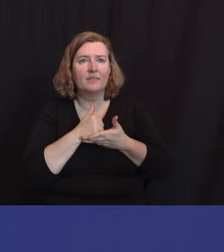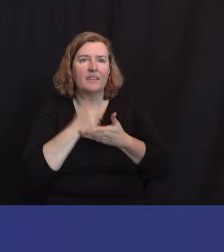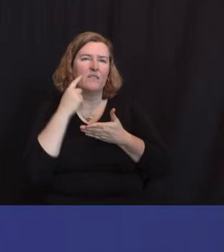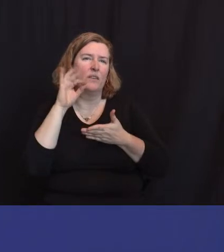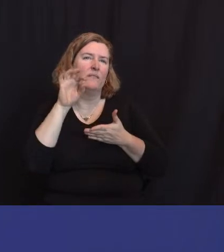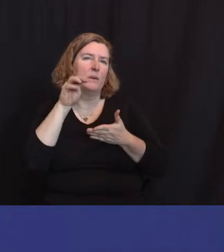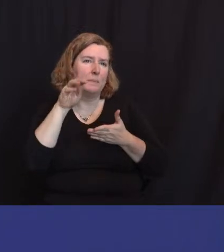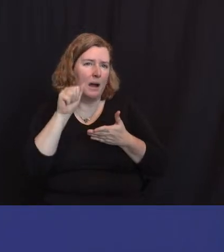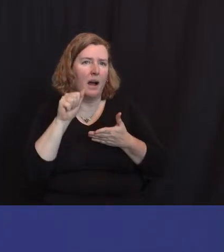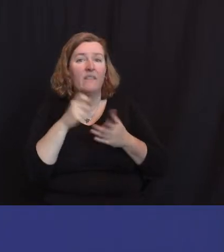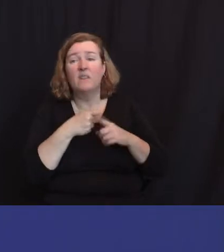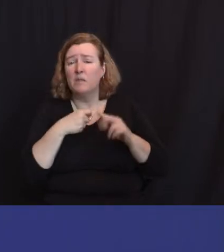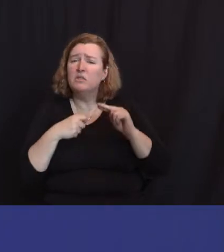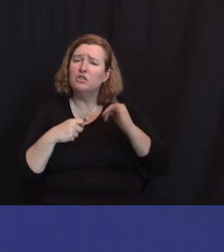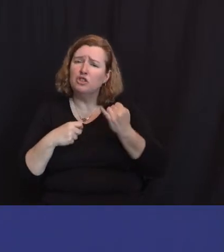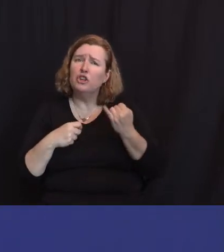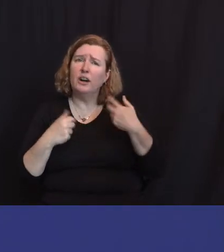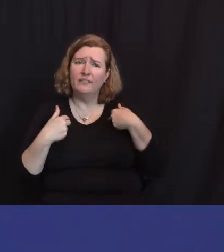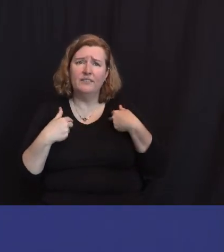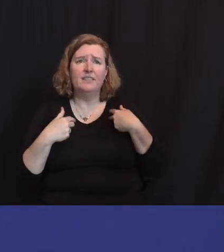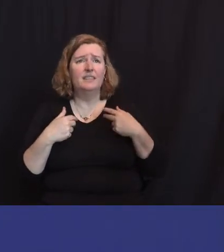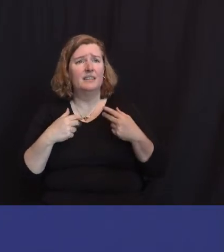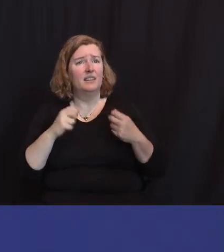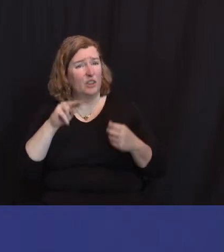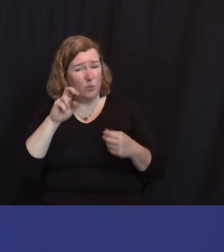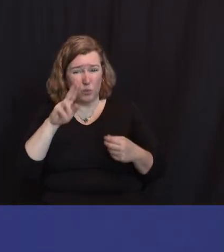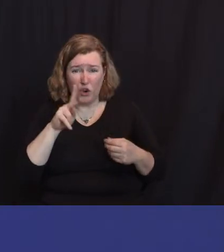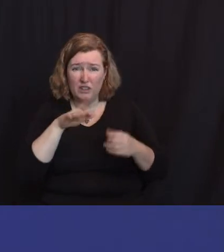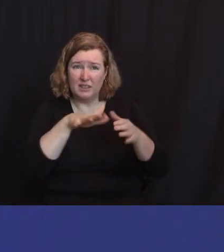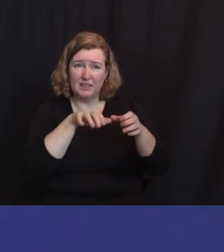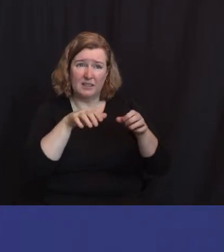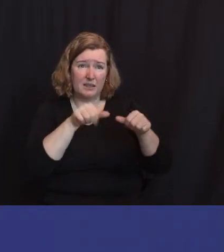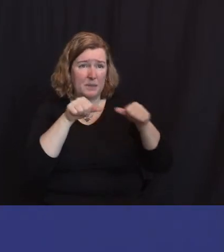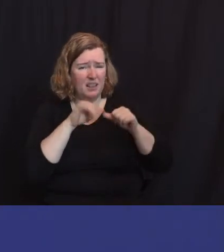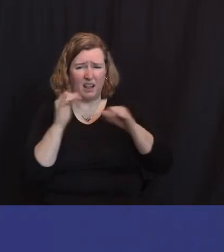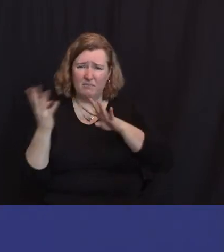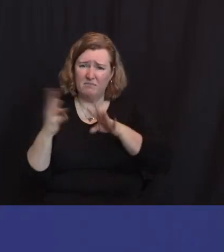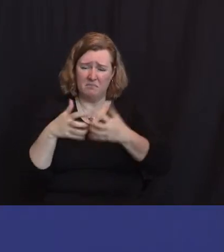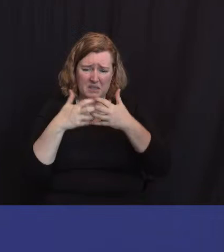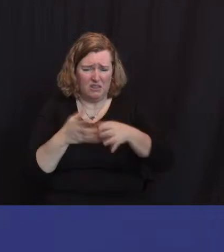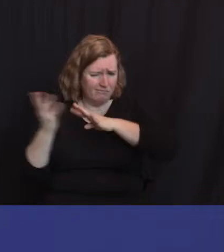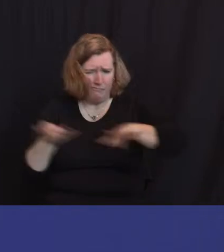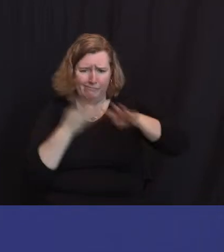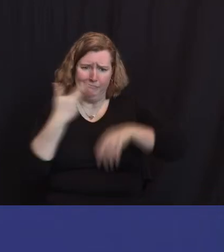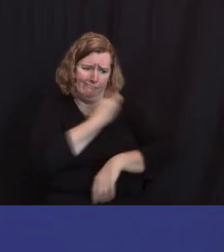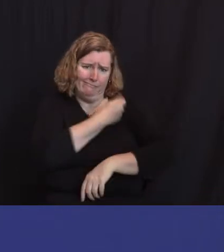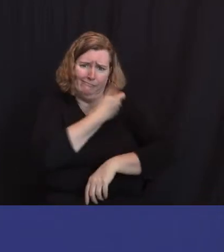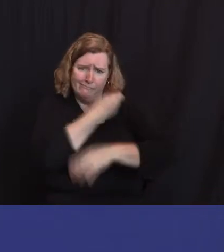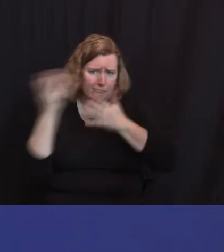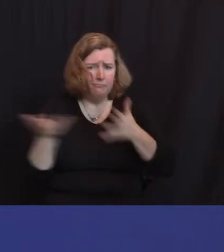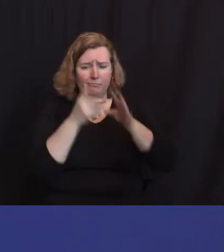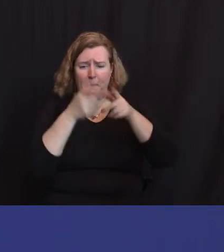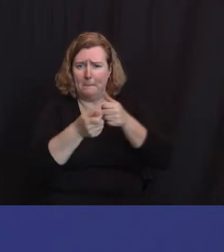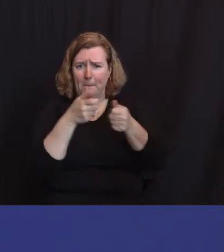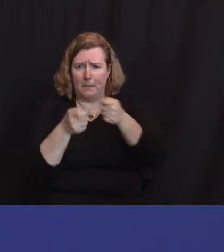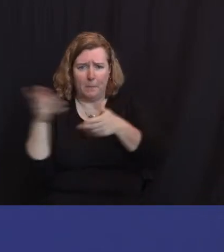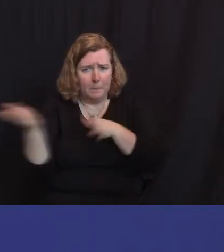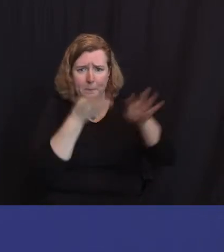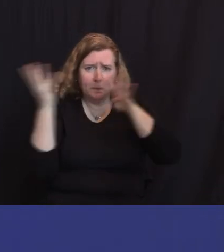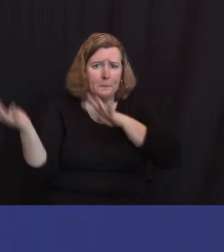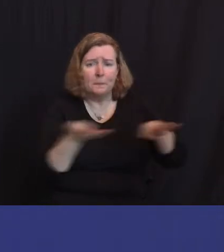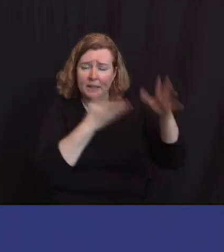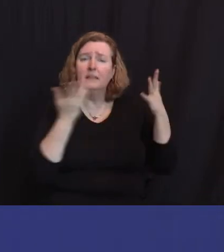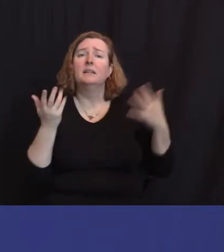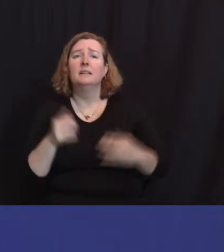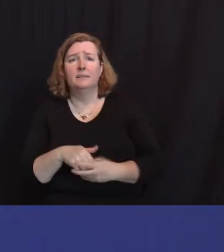just it's a machine. And then secondly, you and I were at the port not that long after.